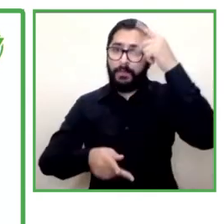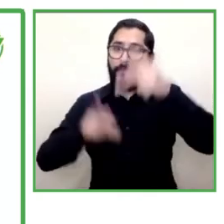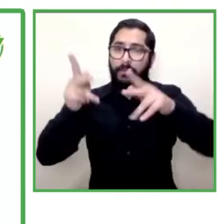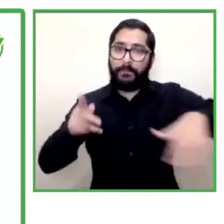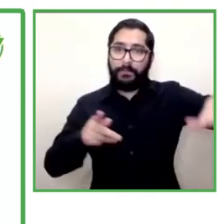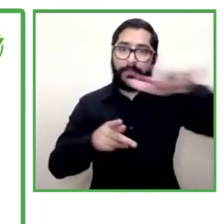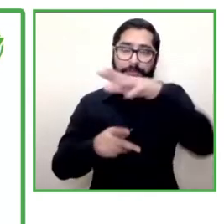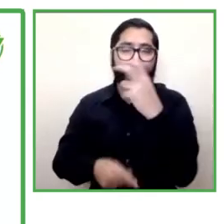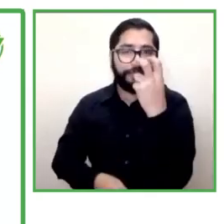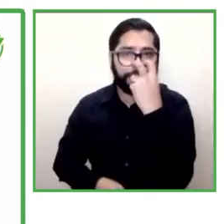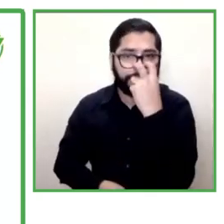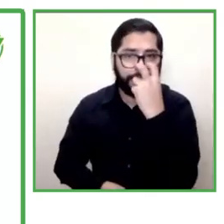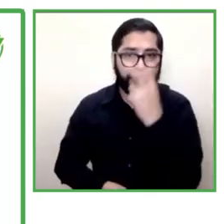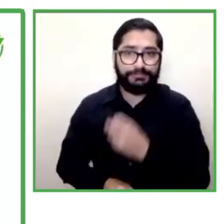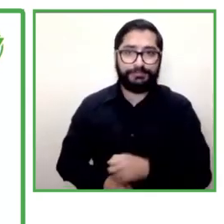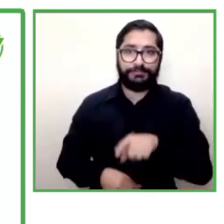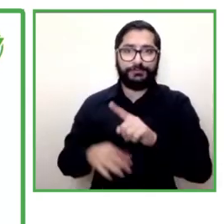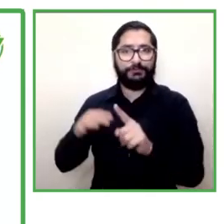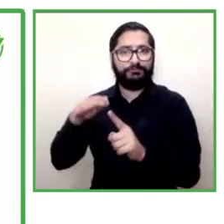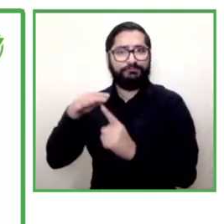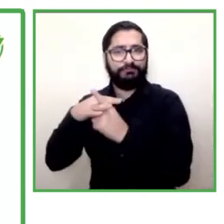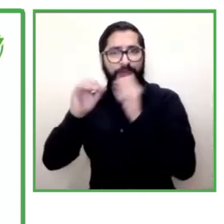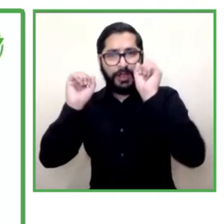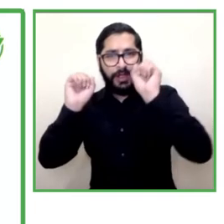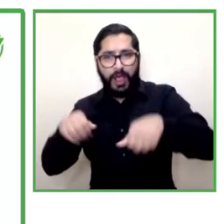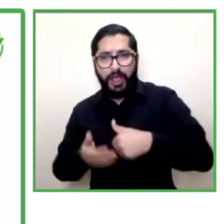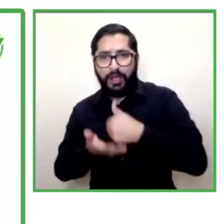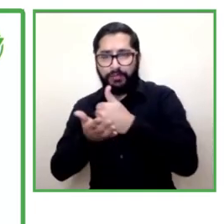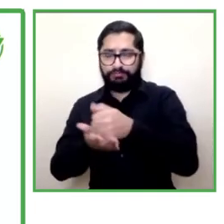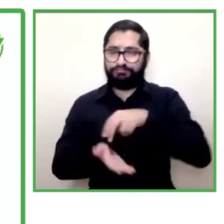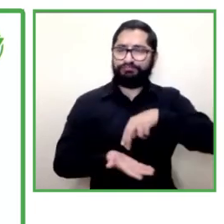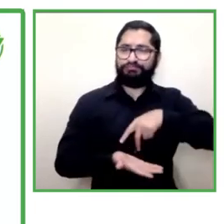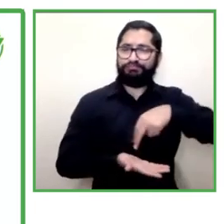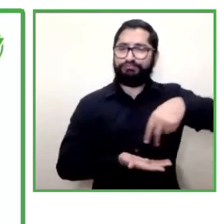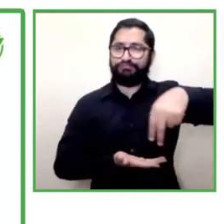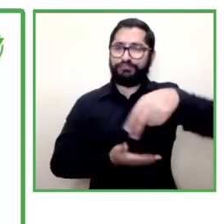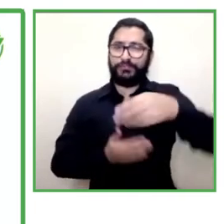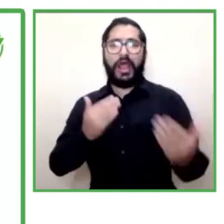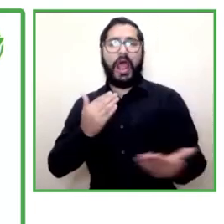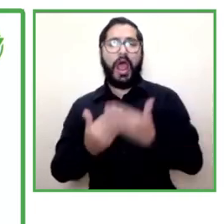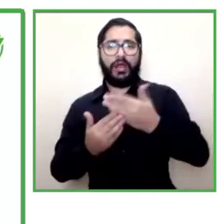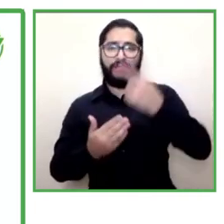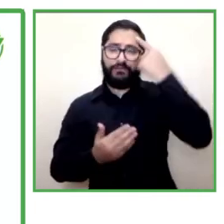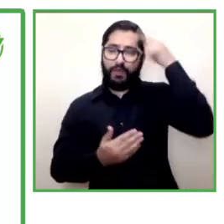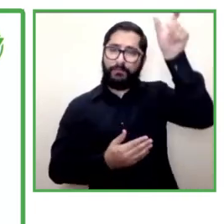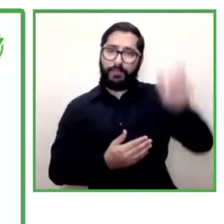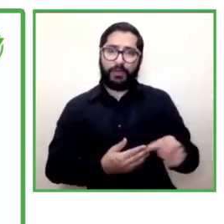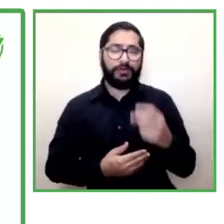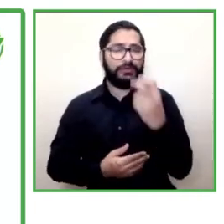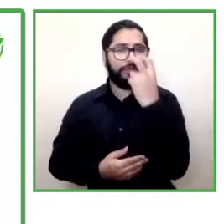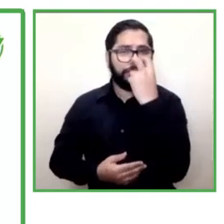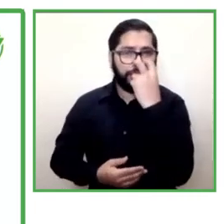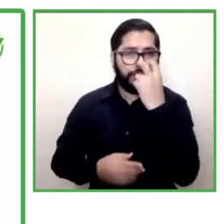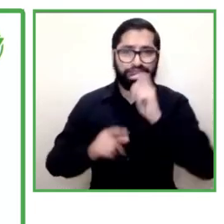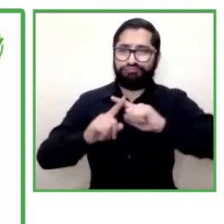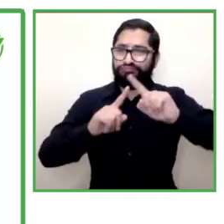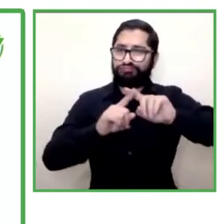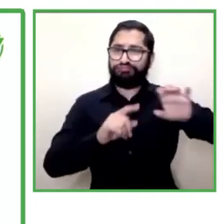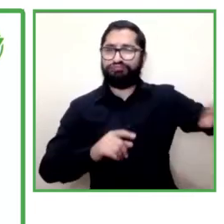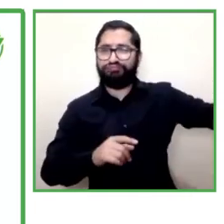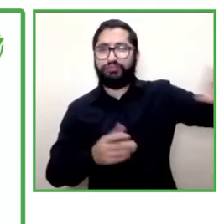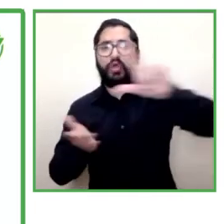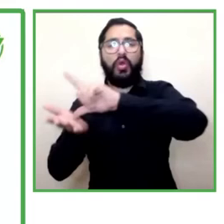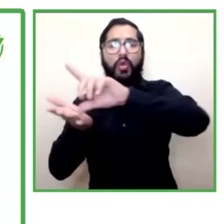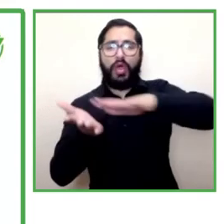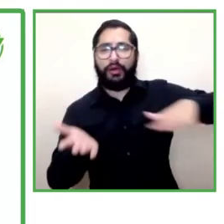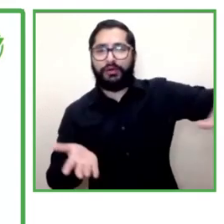by creating accessible venues. So as you may all know that there are more than 200